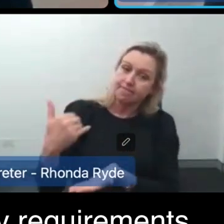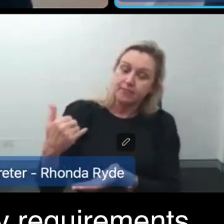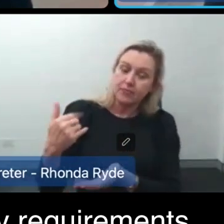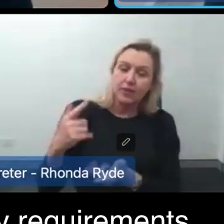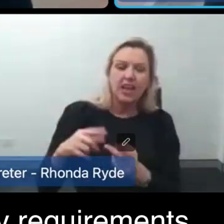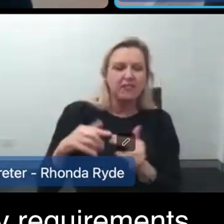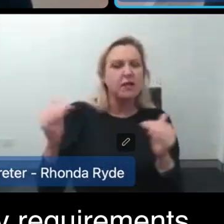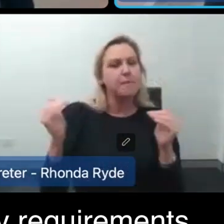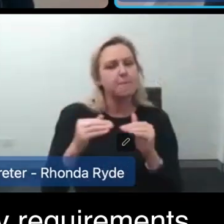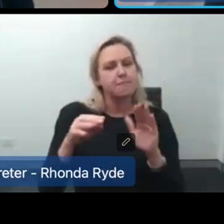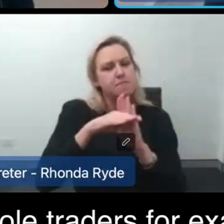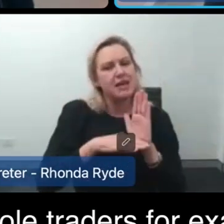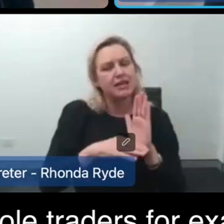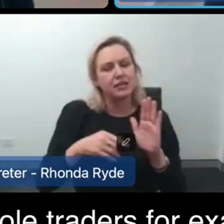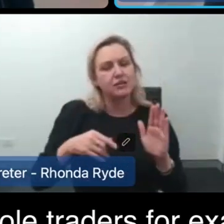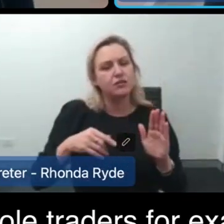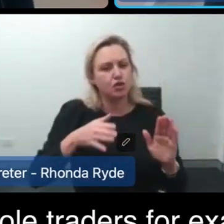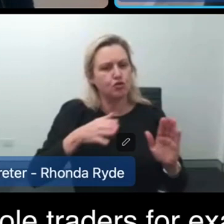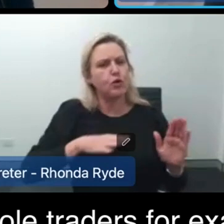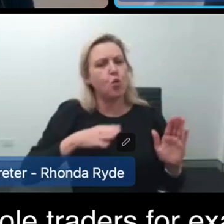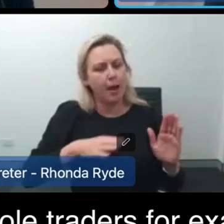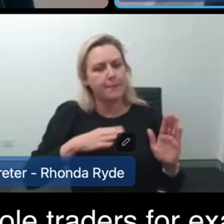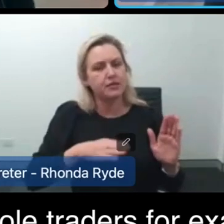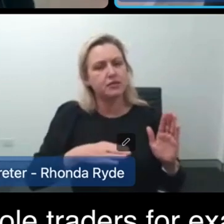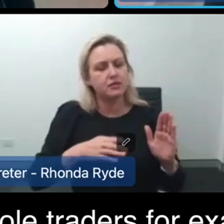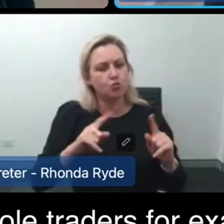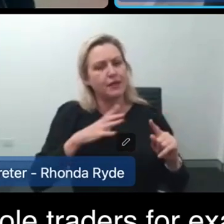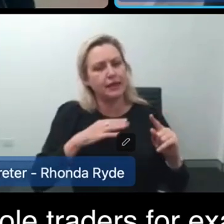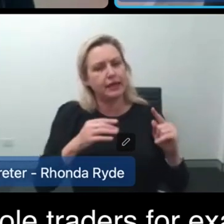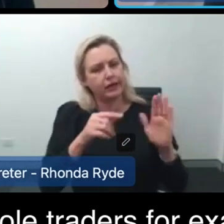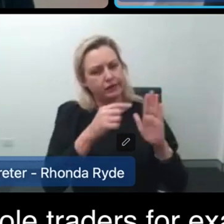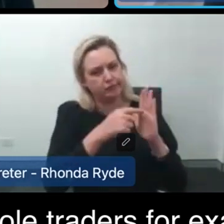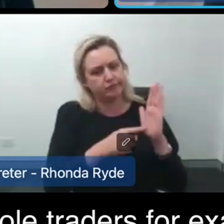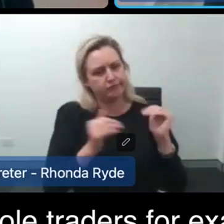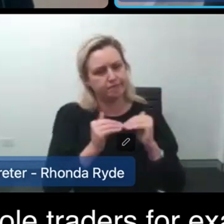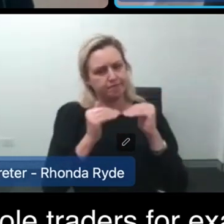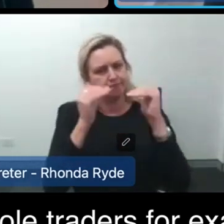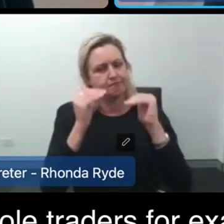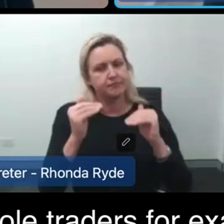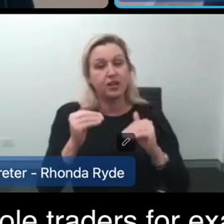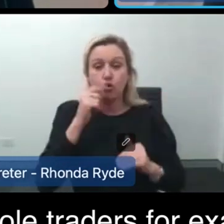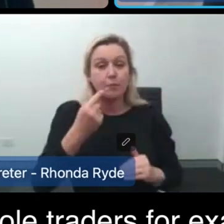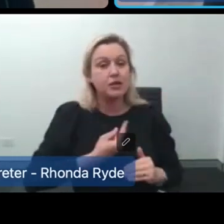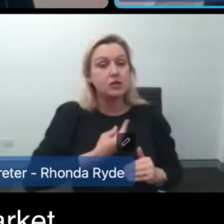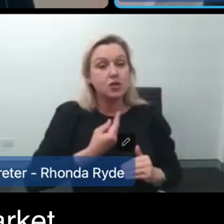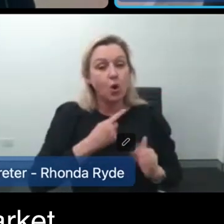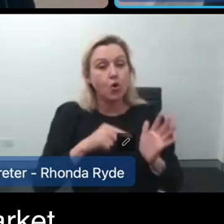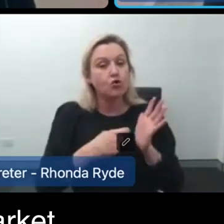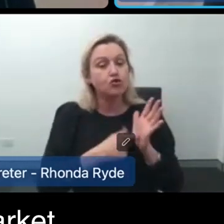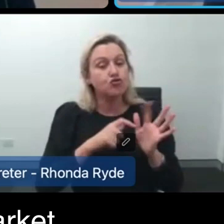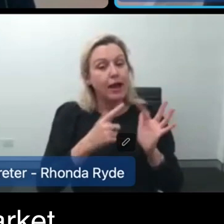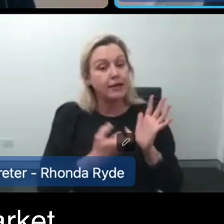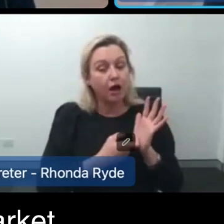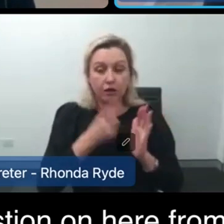registration and regulatory requirements. And in some cases, that may be sole traders, for example, entering